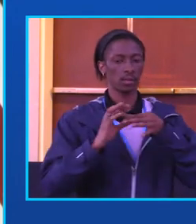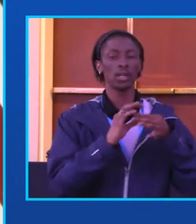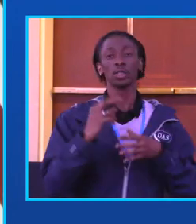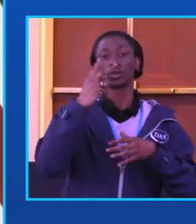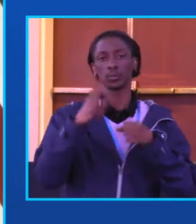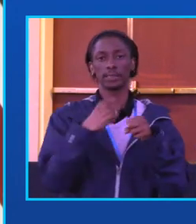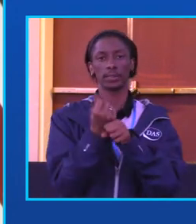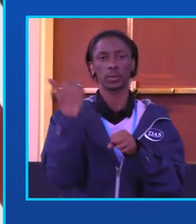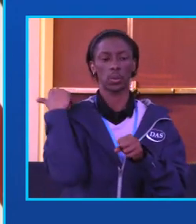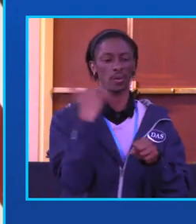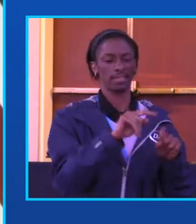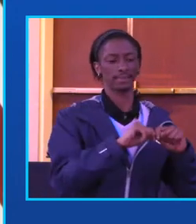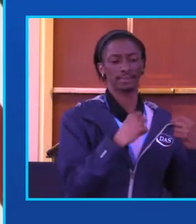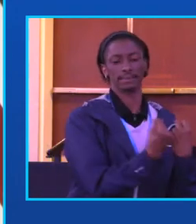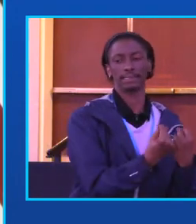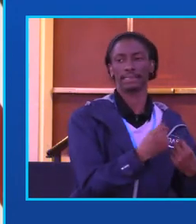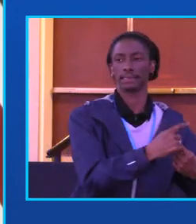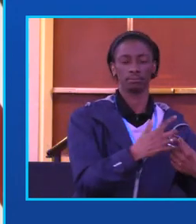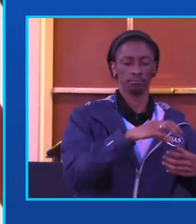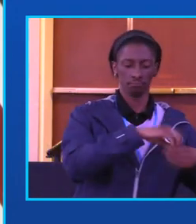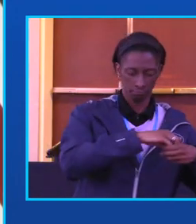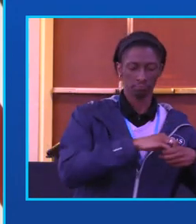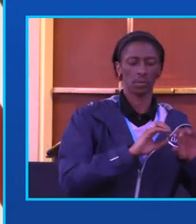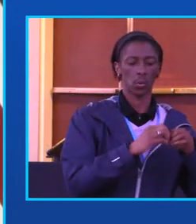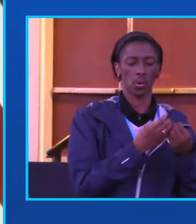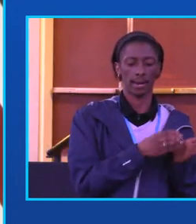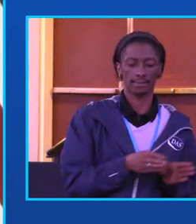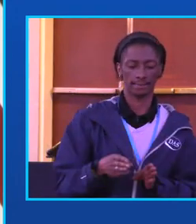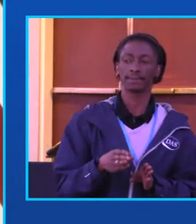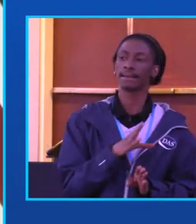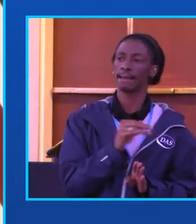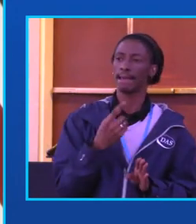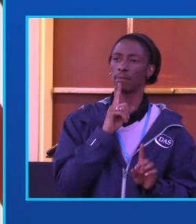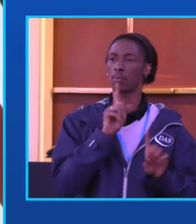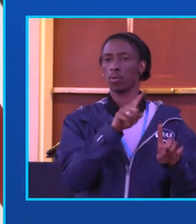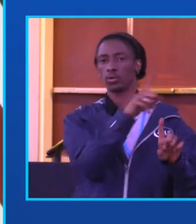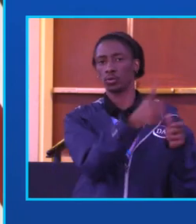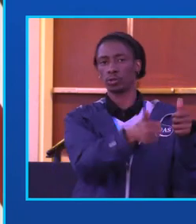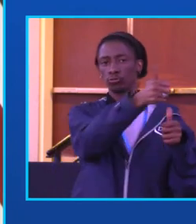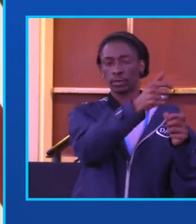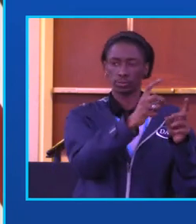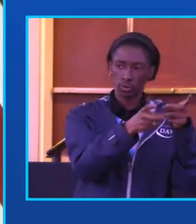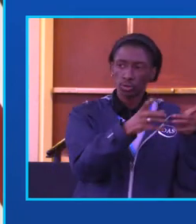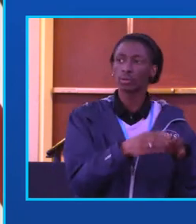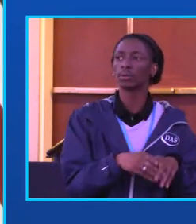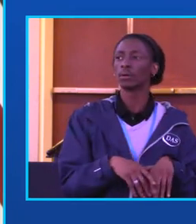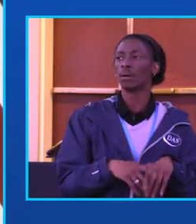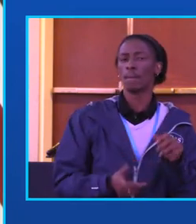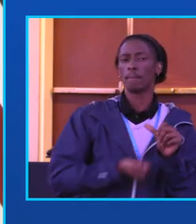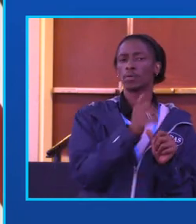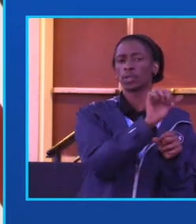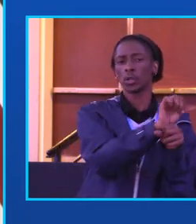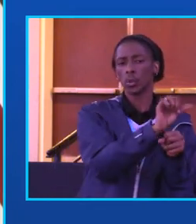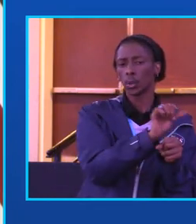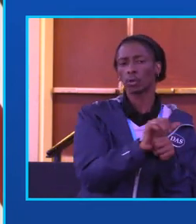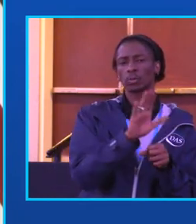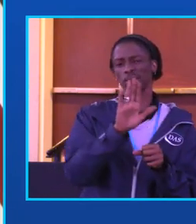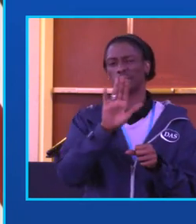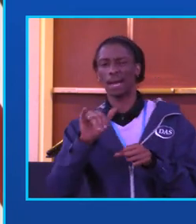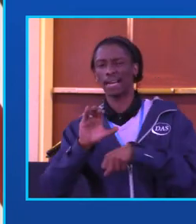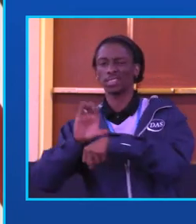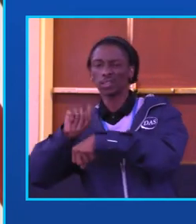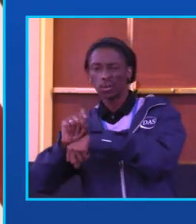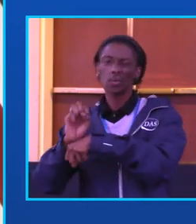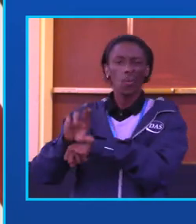ago, this team was part of political and organizing sector and reported to its director. Most of the work was really done by consultants